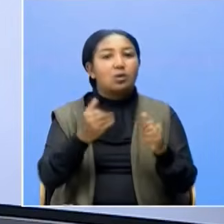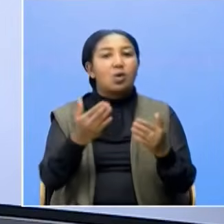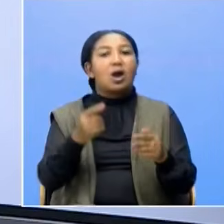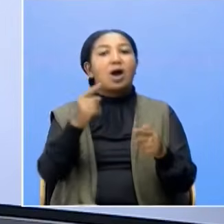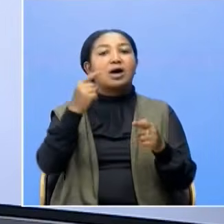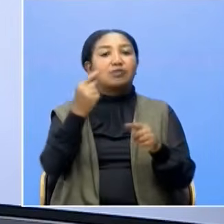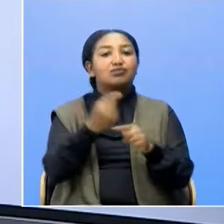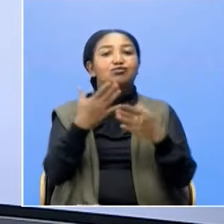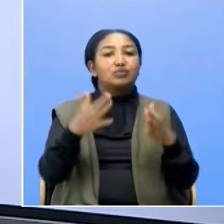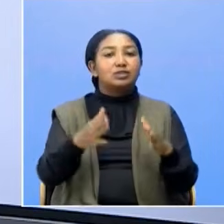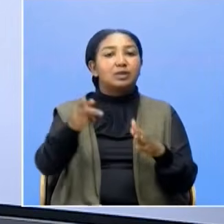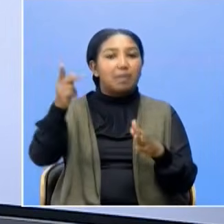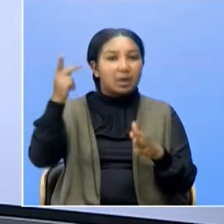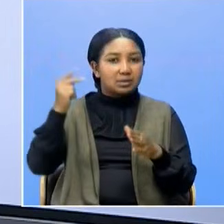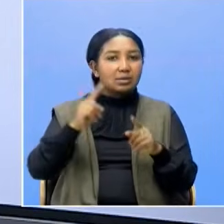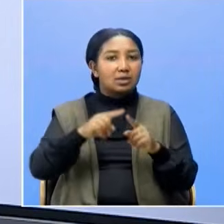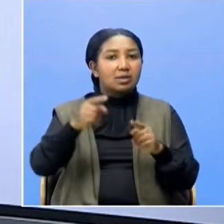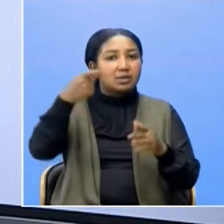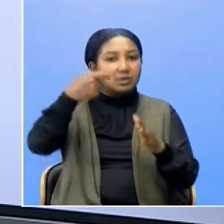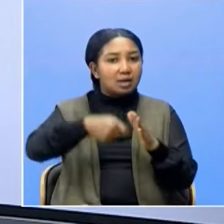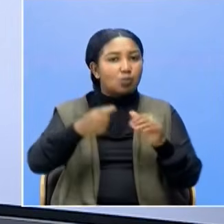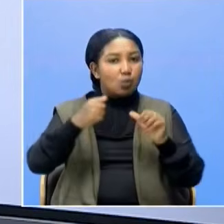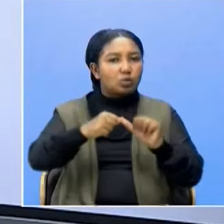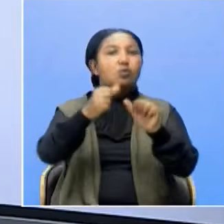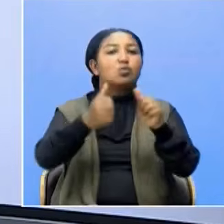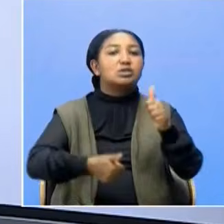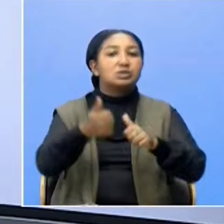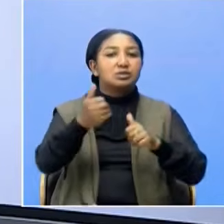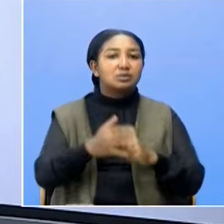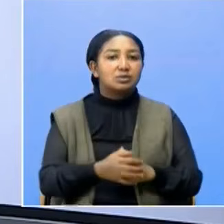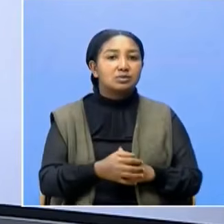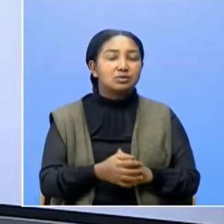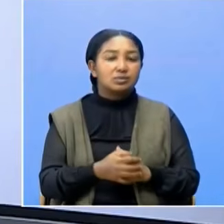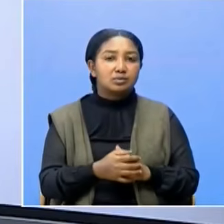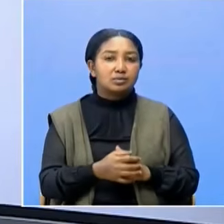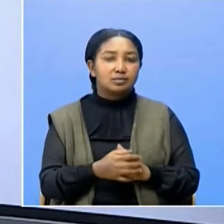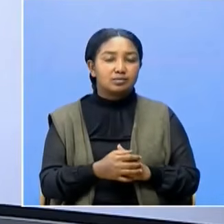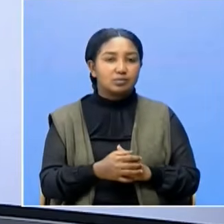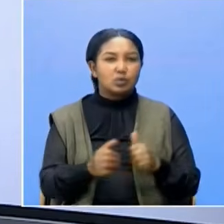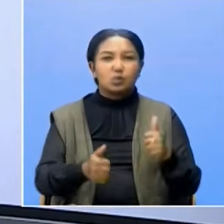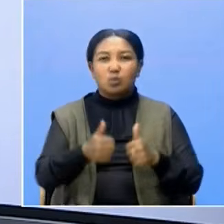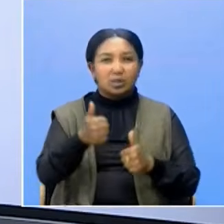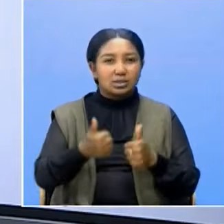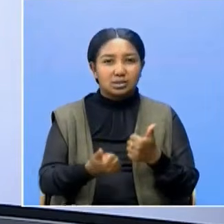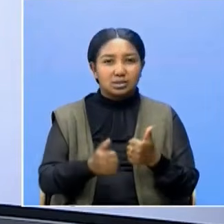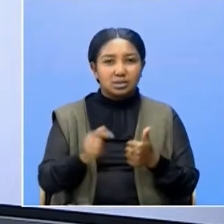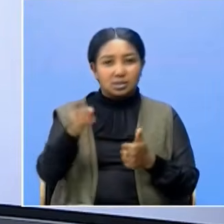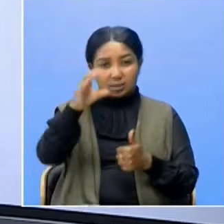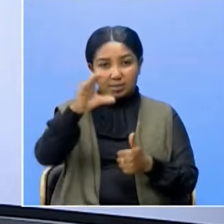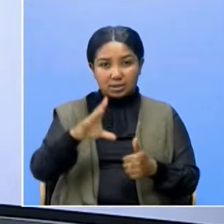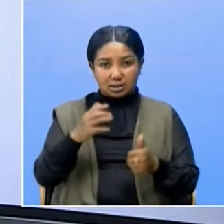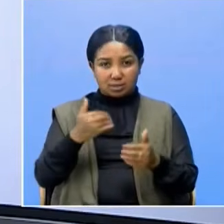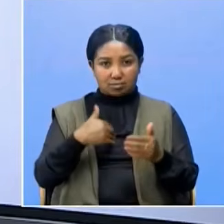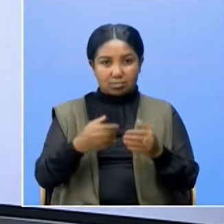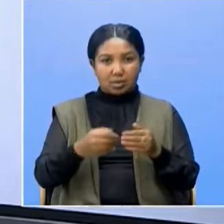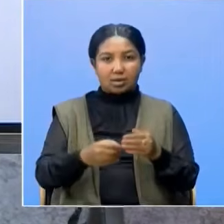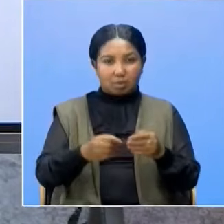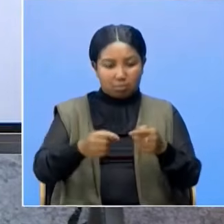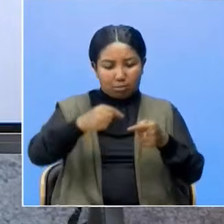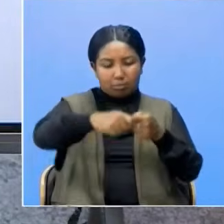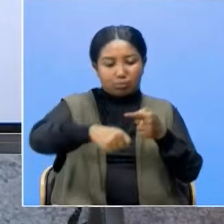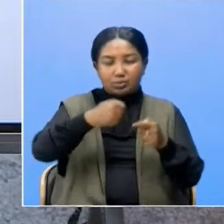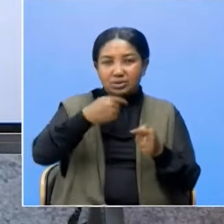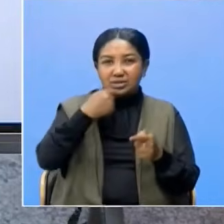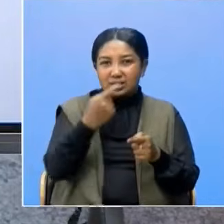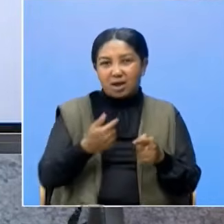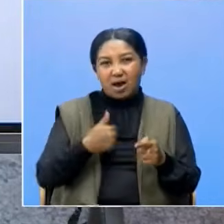action happened in the past, but the result continues until what? Which one is it? When somebody comes in a bandage and